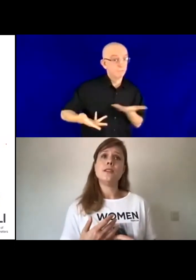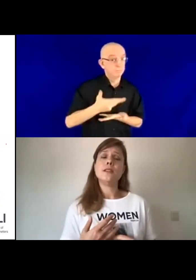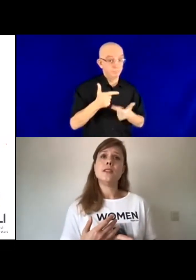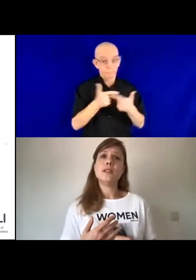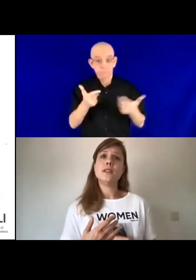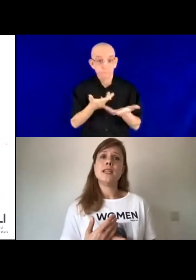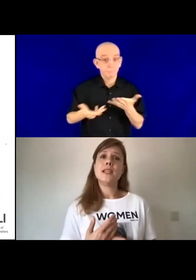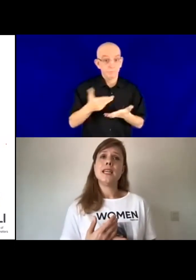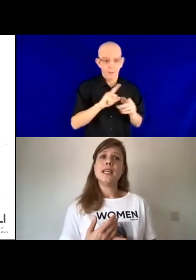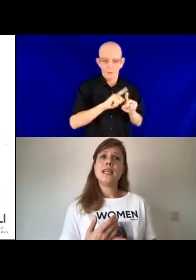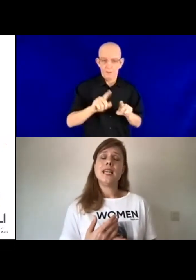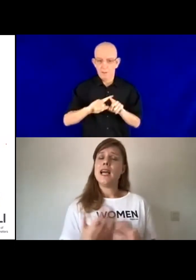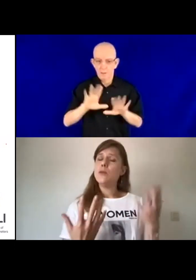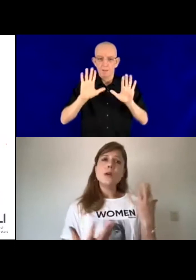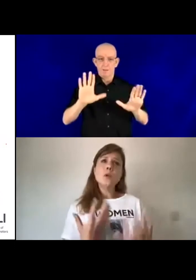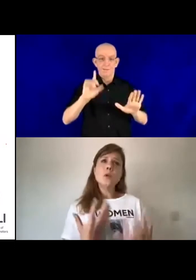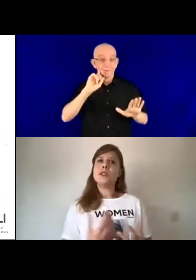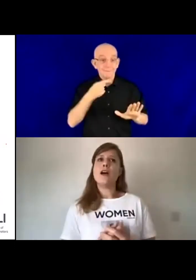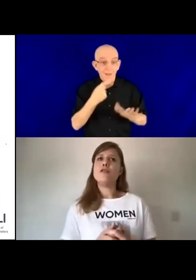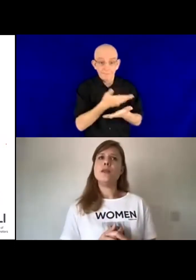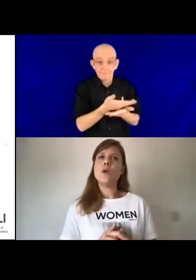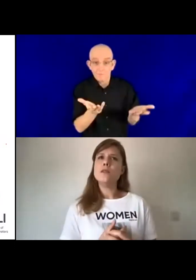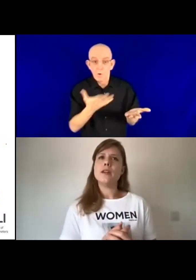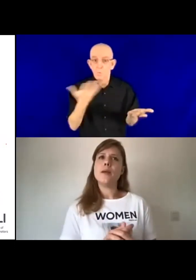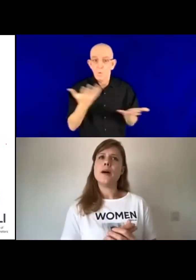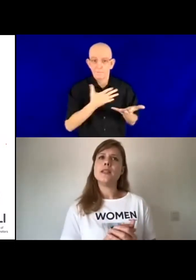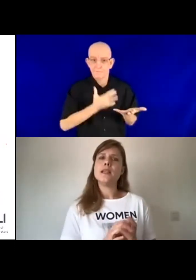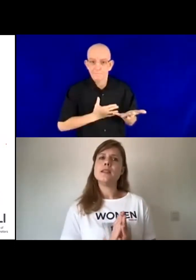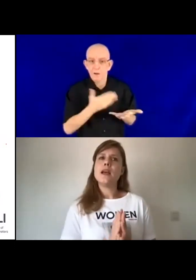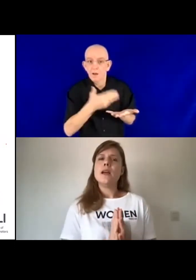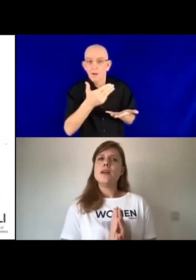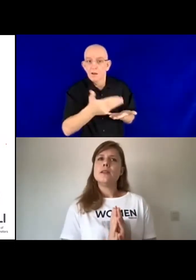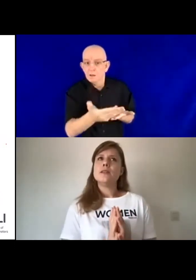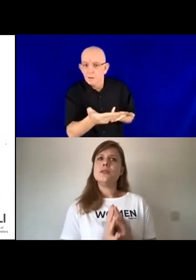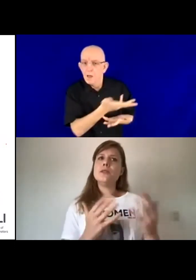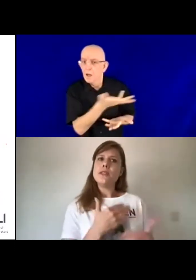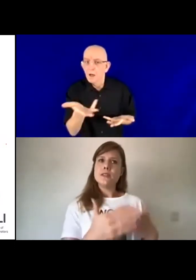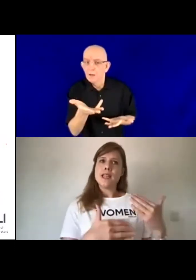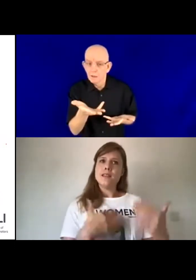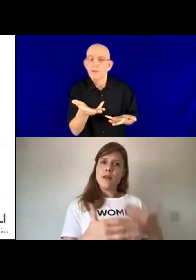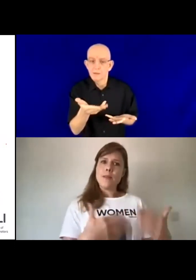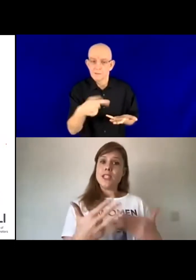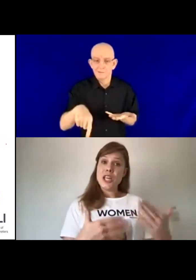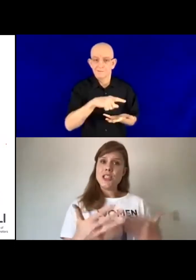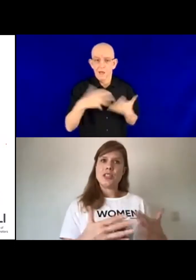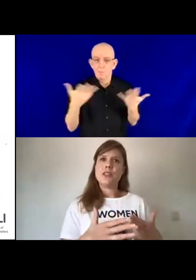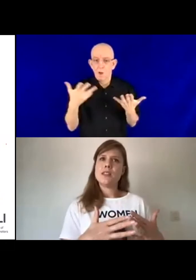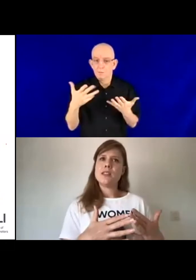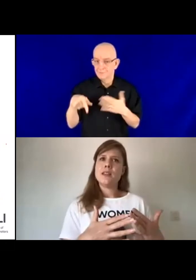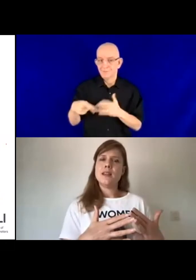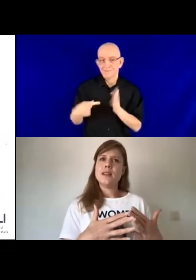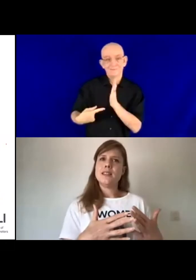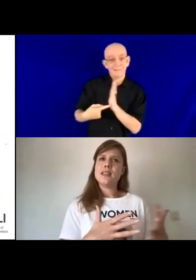profession. And one question I've been wondering about is, do the recent and the rapid